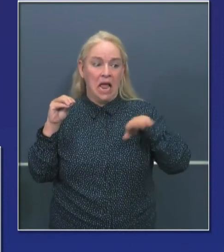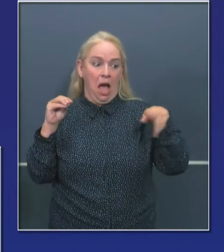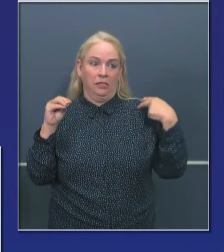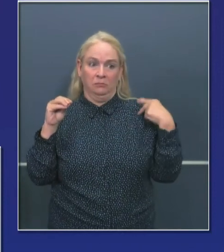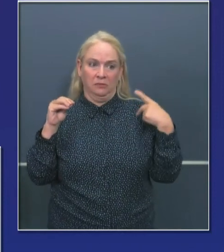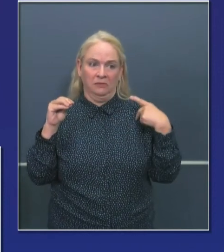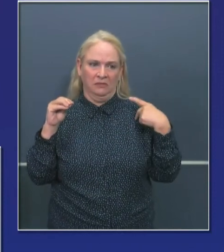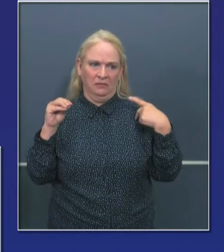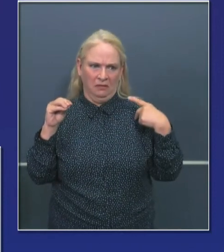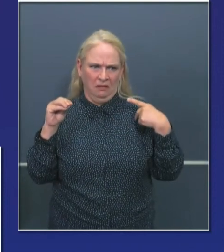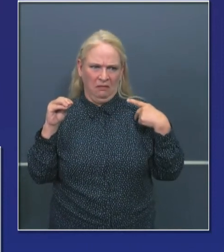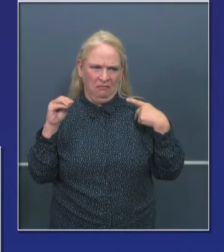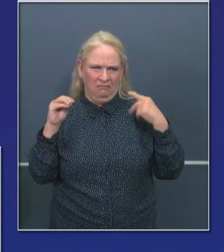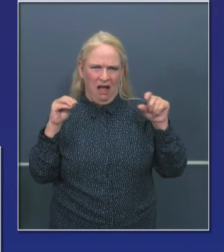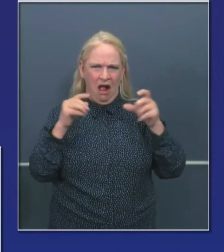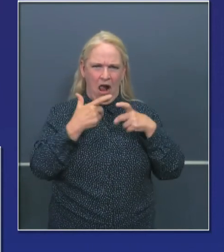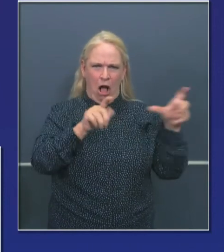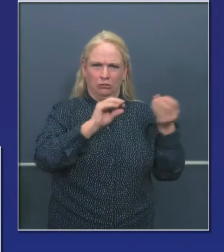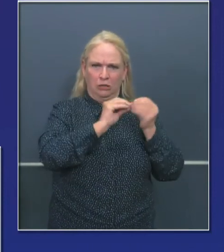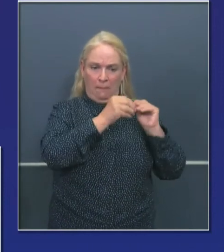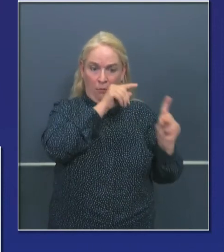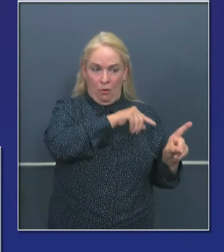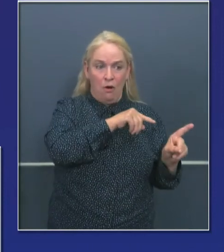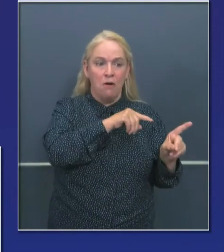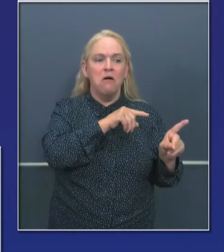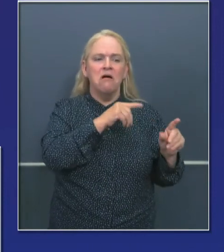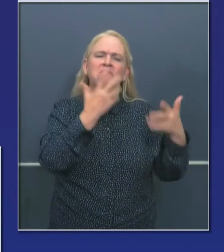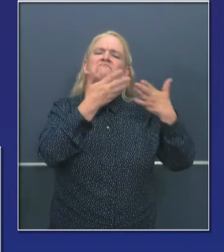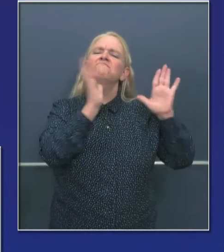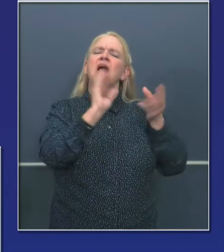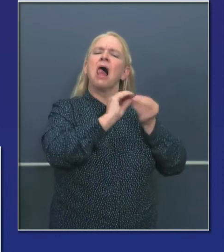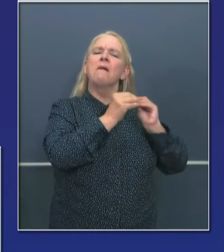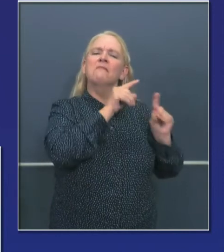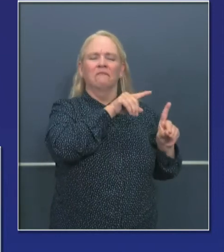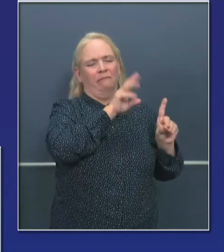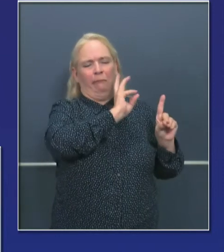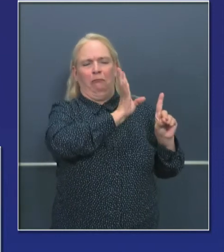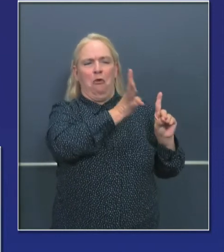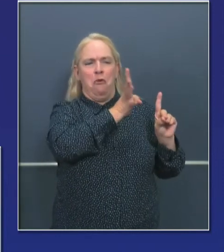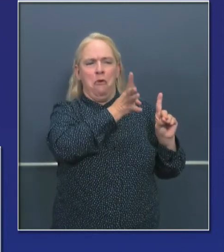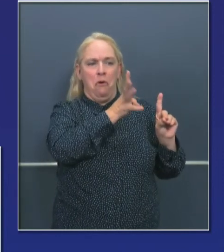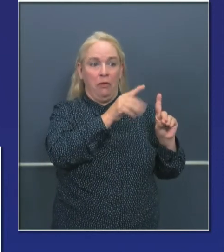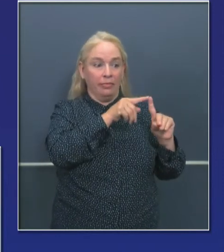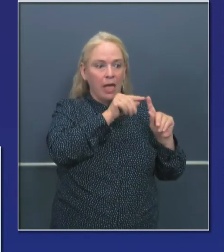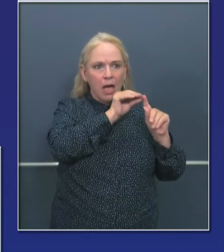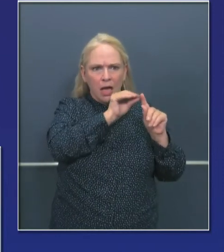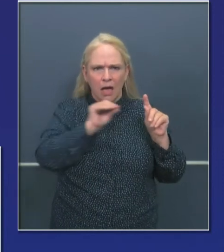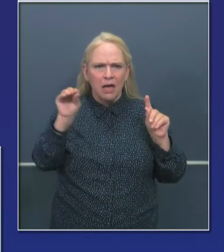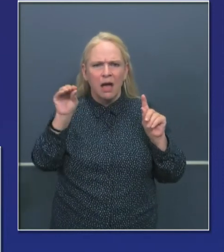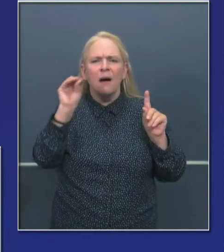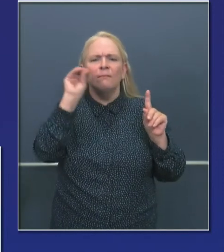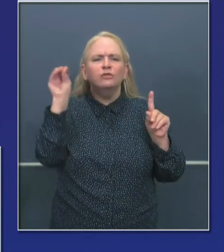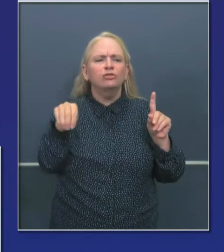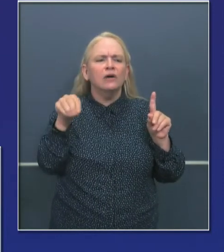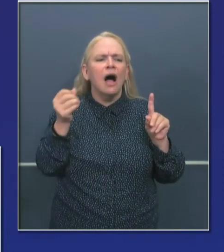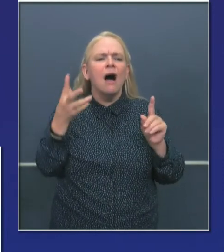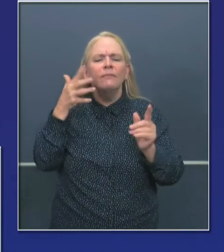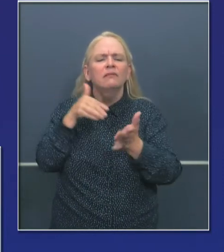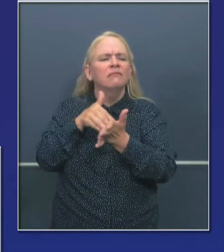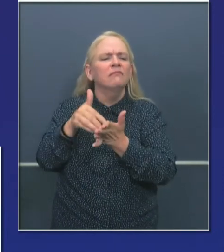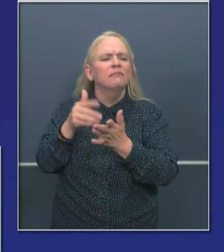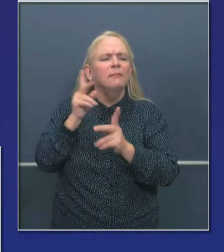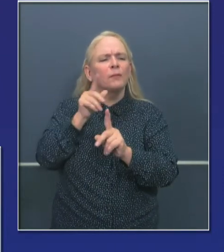That's represented in that 62% number. This again is a slide, if you've been watching, tuning in, you're very familiar